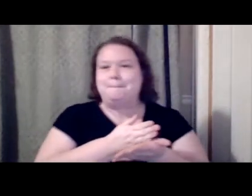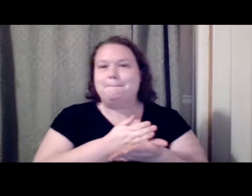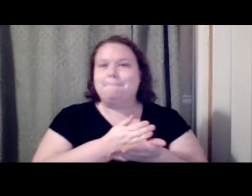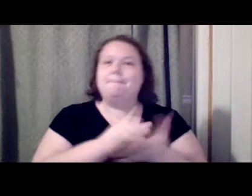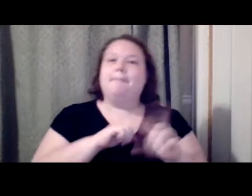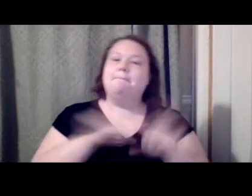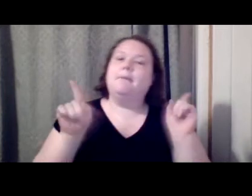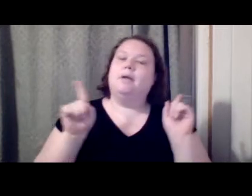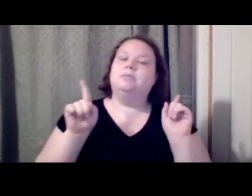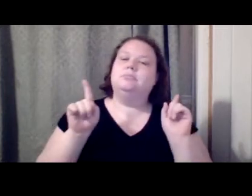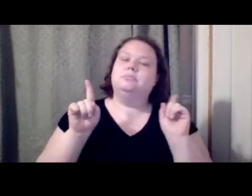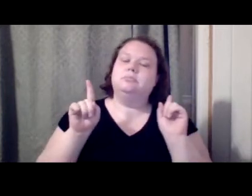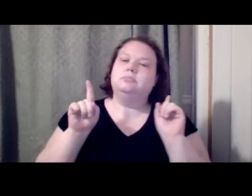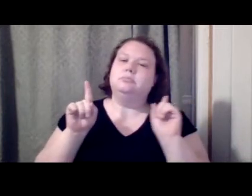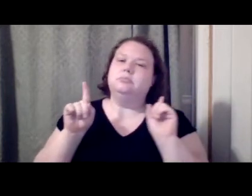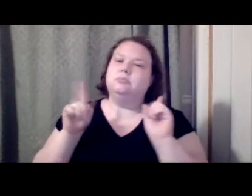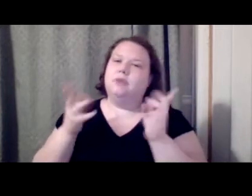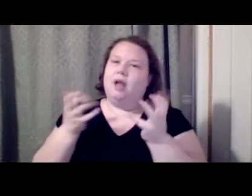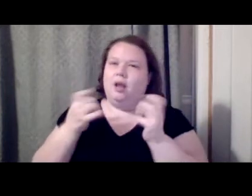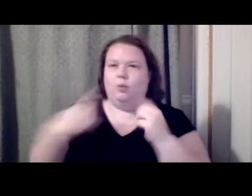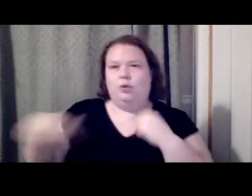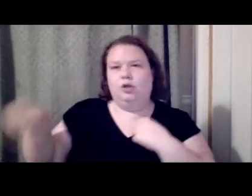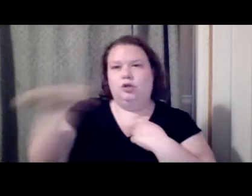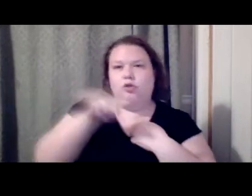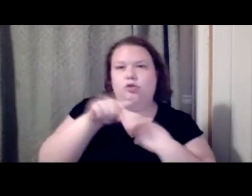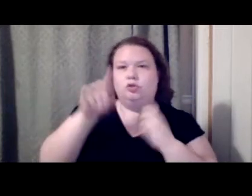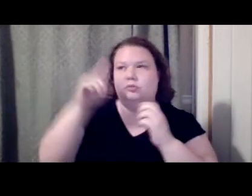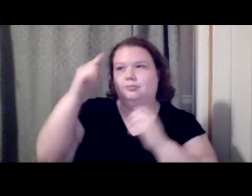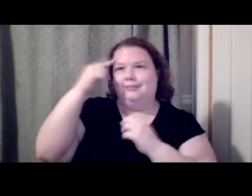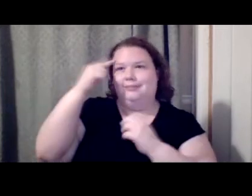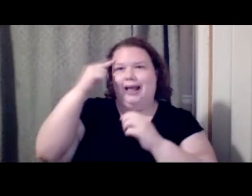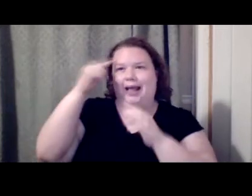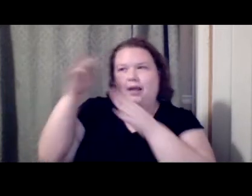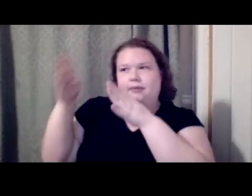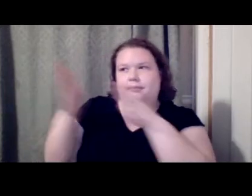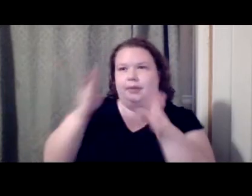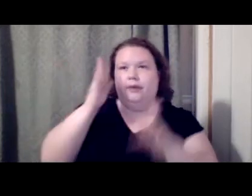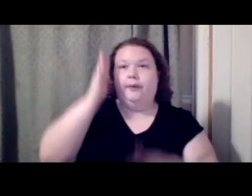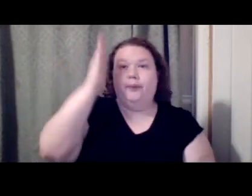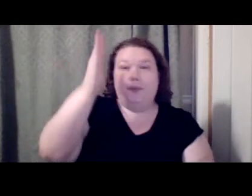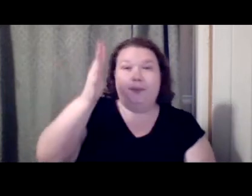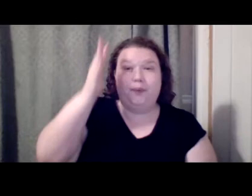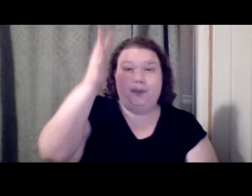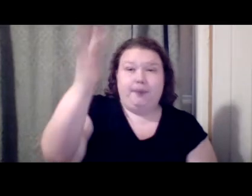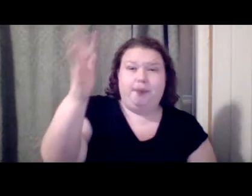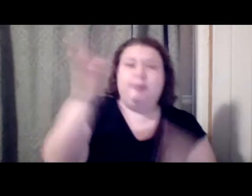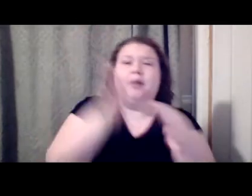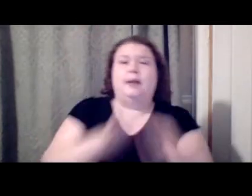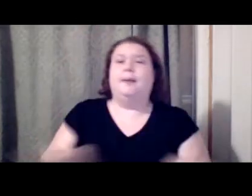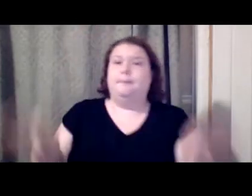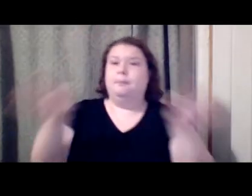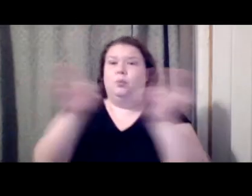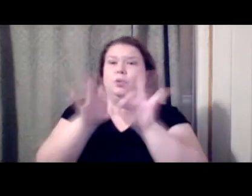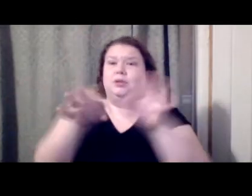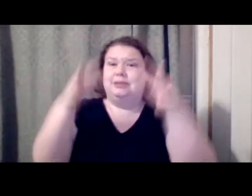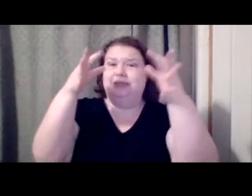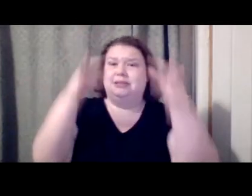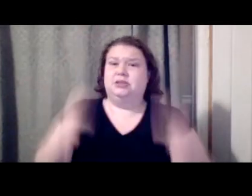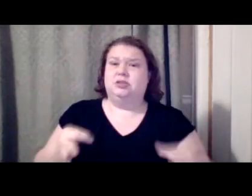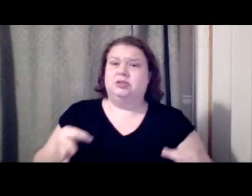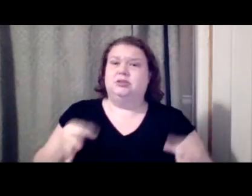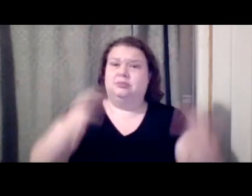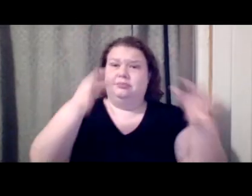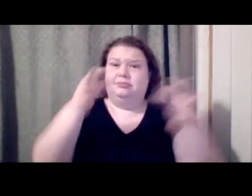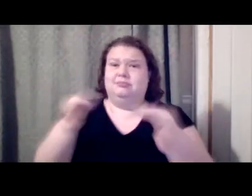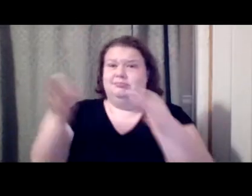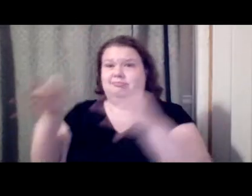everyone to have a more longitudinal mindset as we think about this very important decision that has to